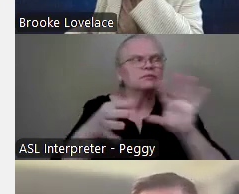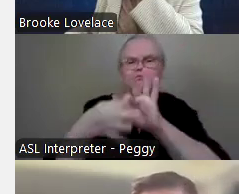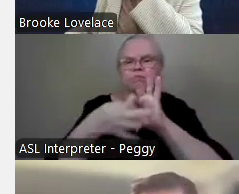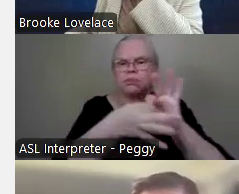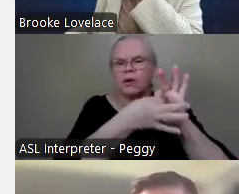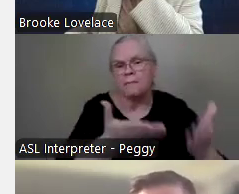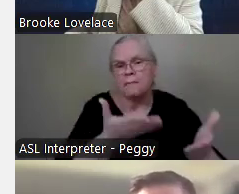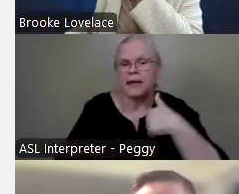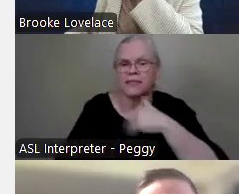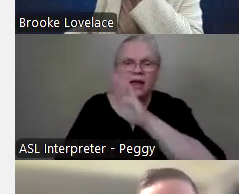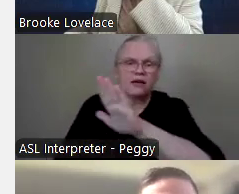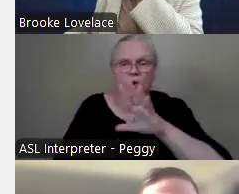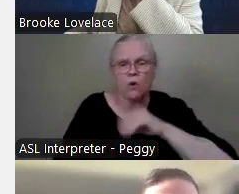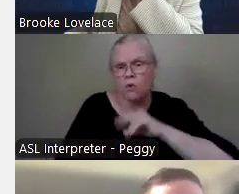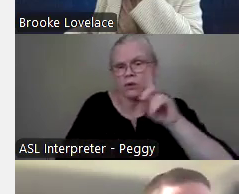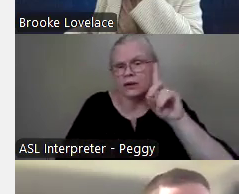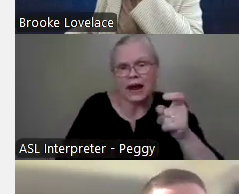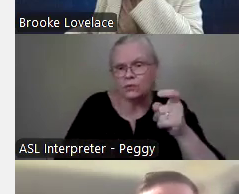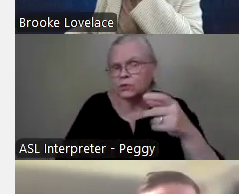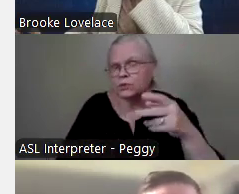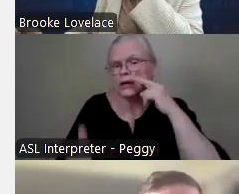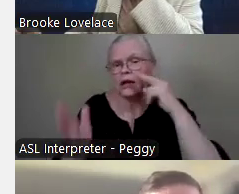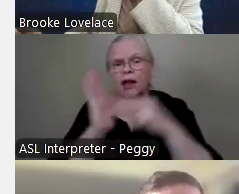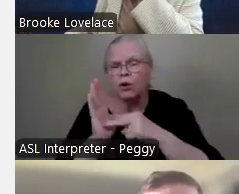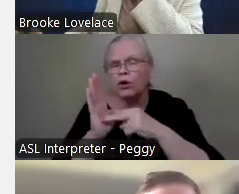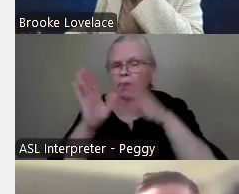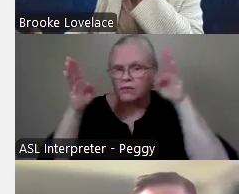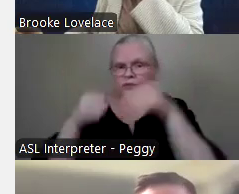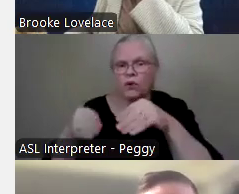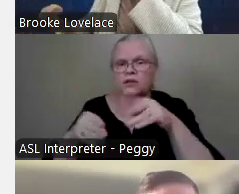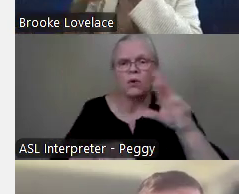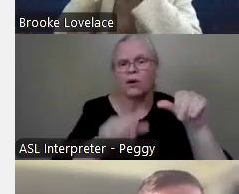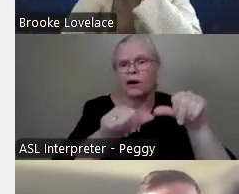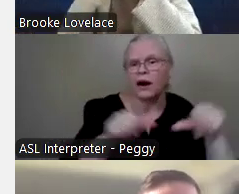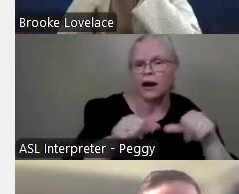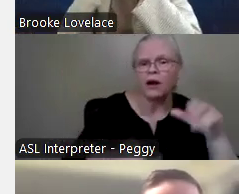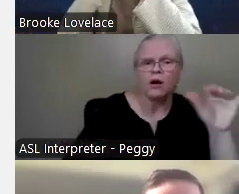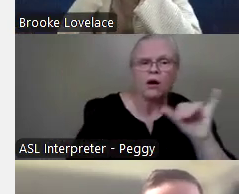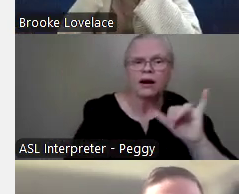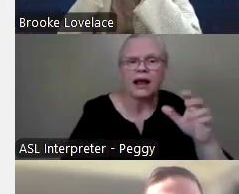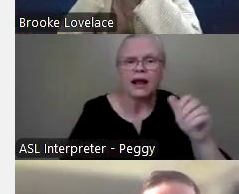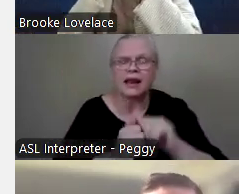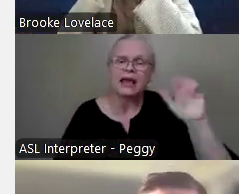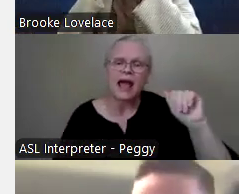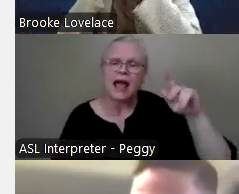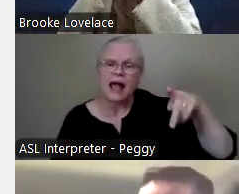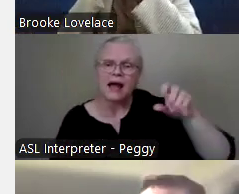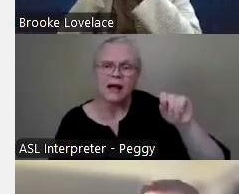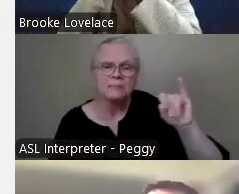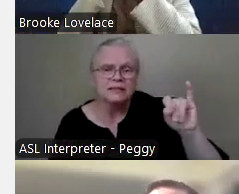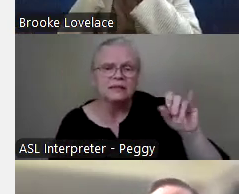their own specific diagnosis they focus on, or even area, even if you think of like APSI, we do things with them,